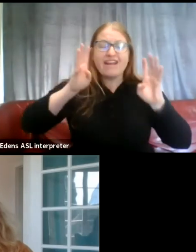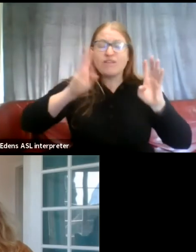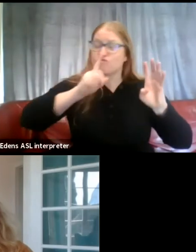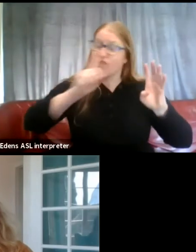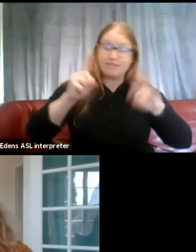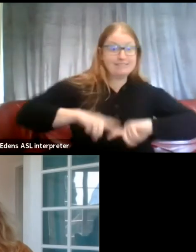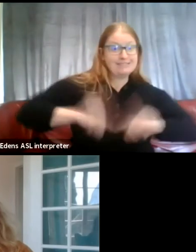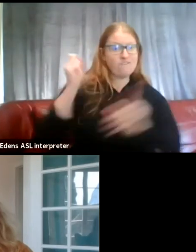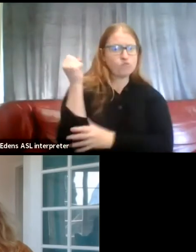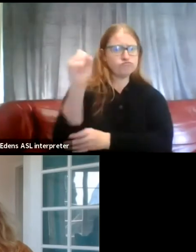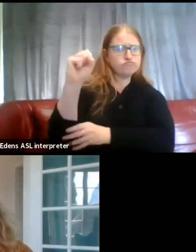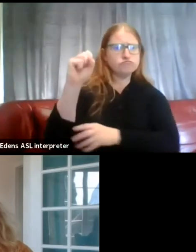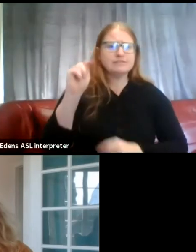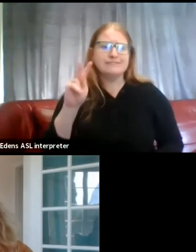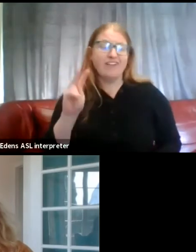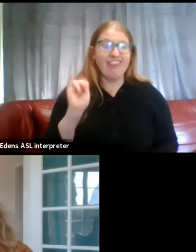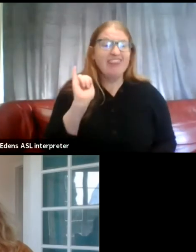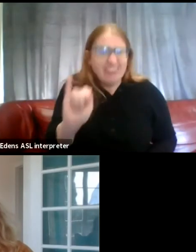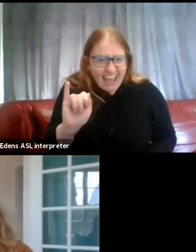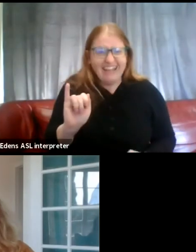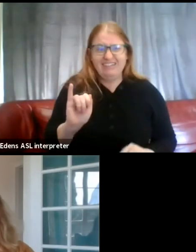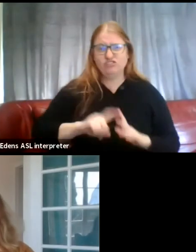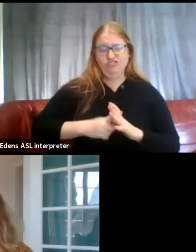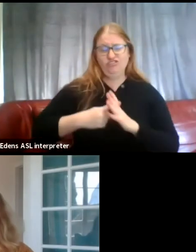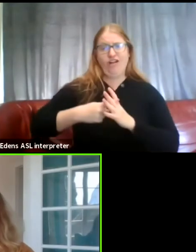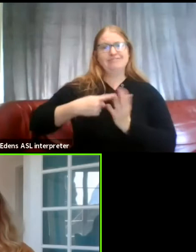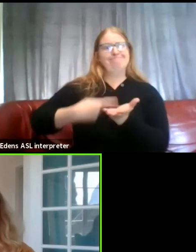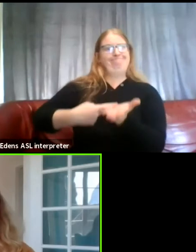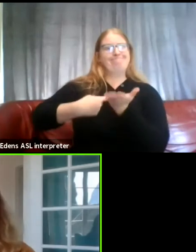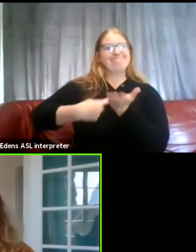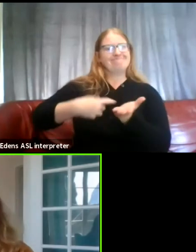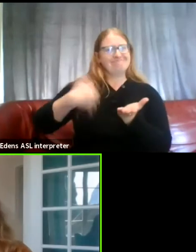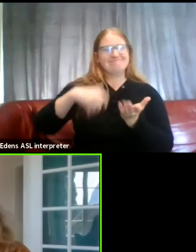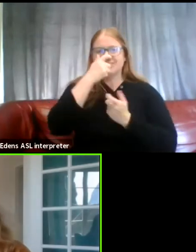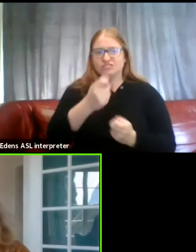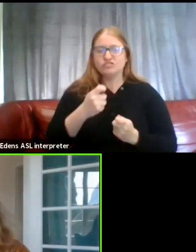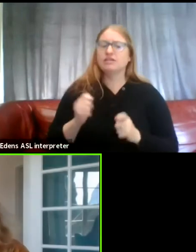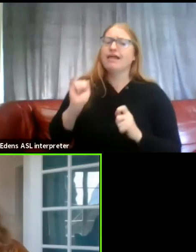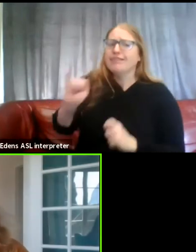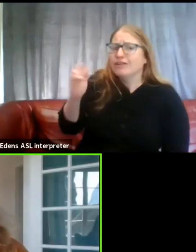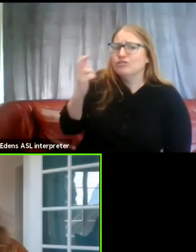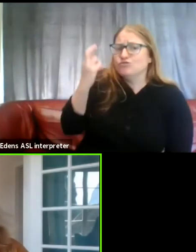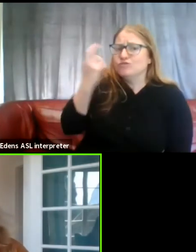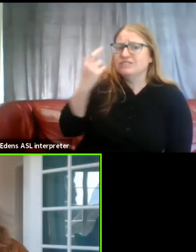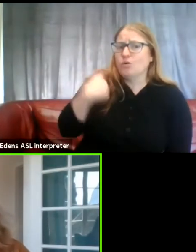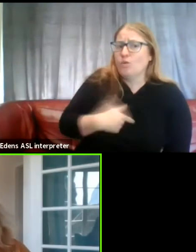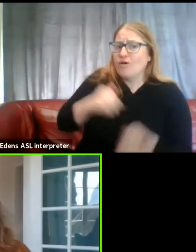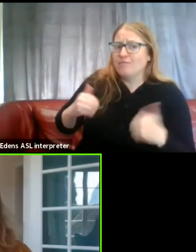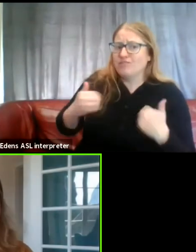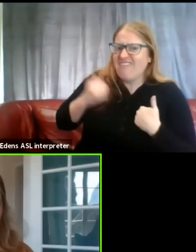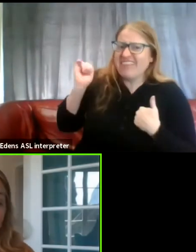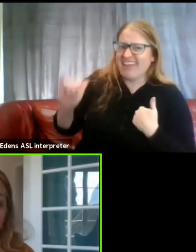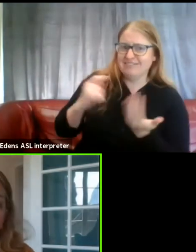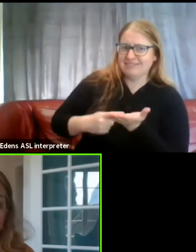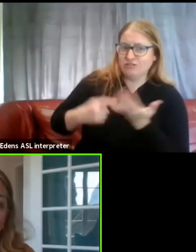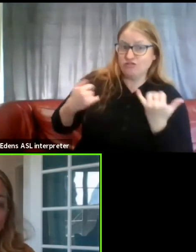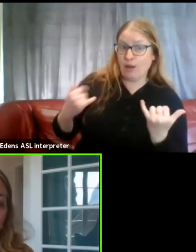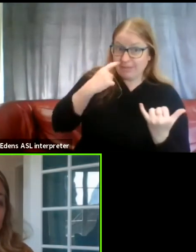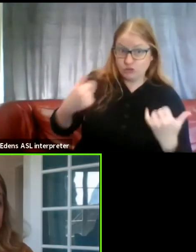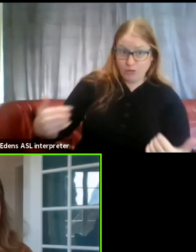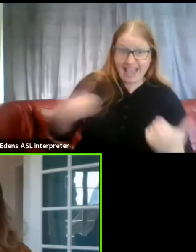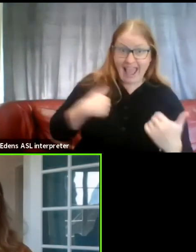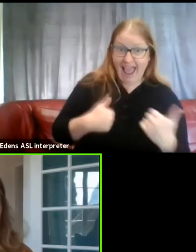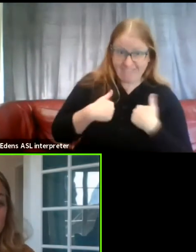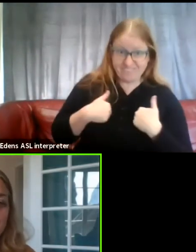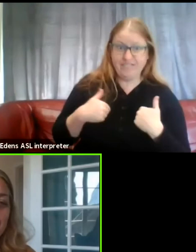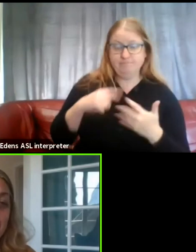have a conversation. It's only when you have one person that it's a nightmare. Which is why we're able to have this conversation right now, because we have these, and you know, I